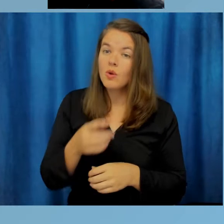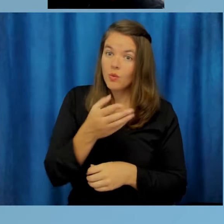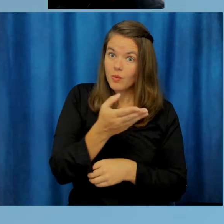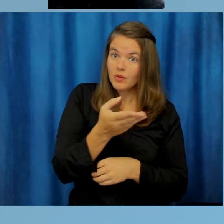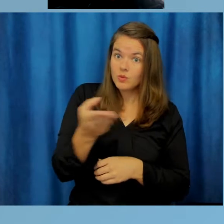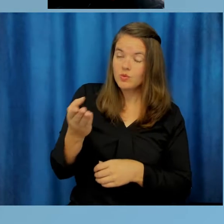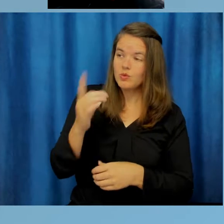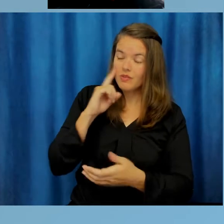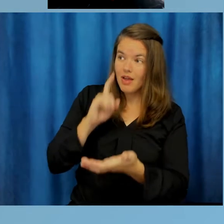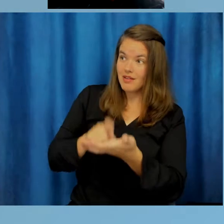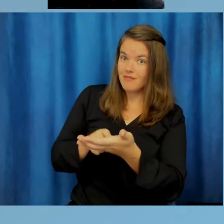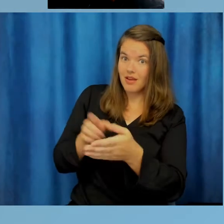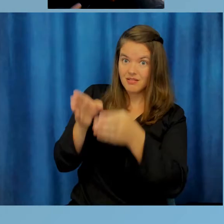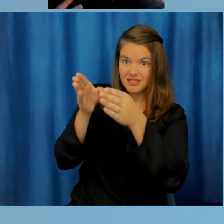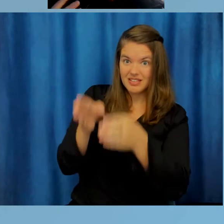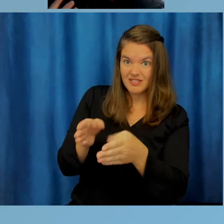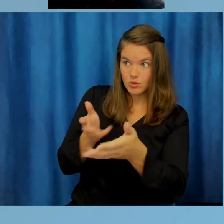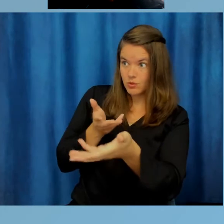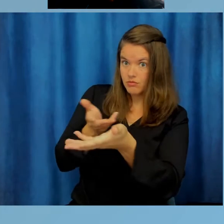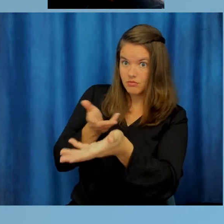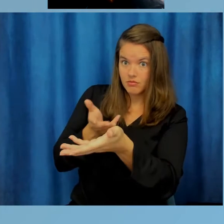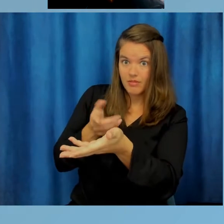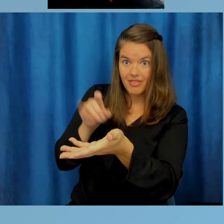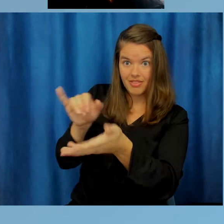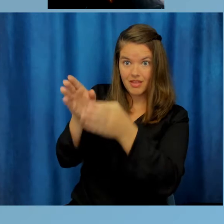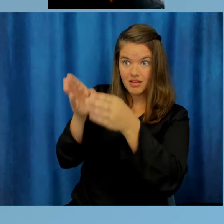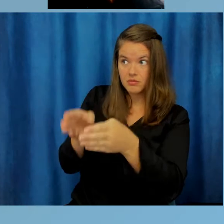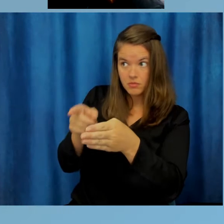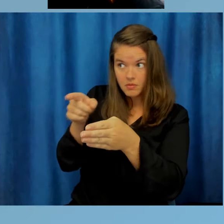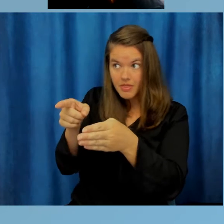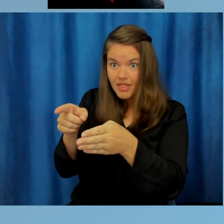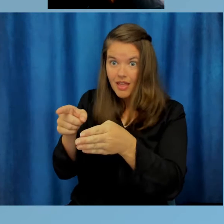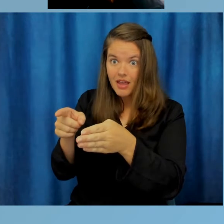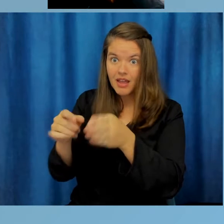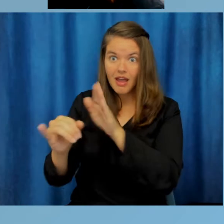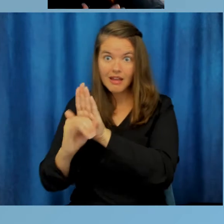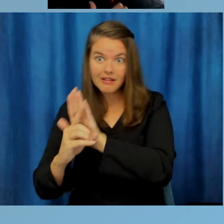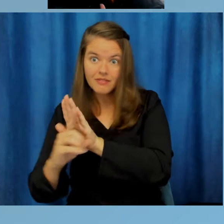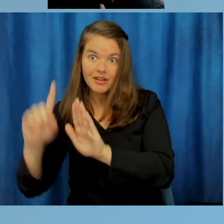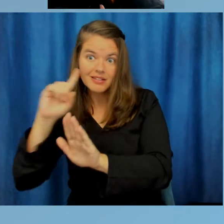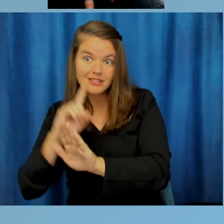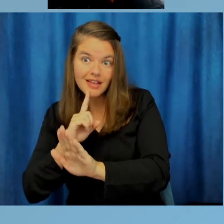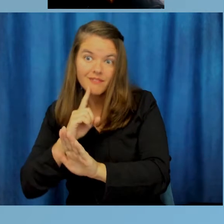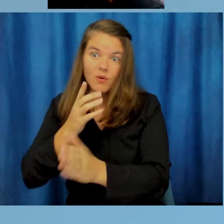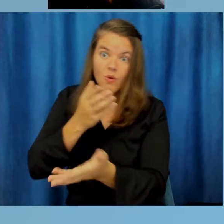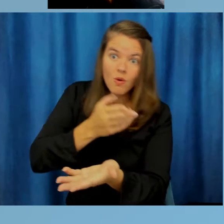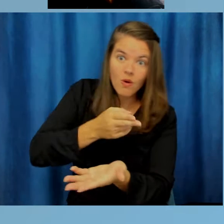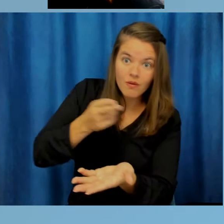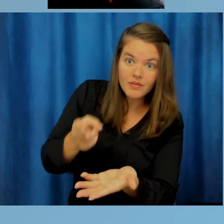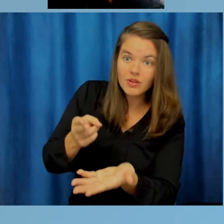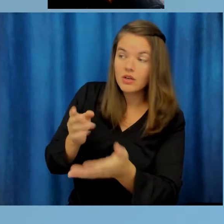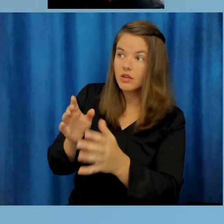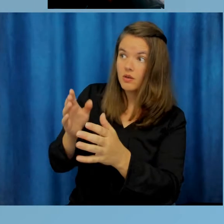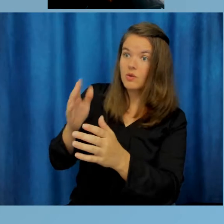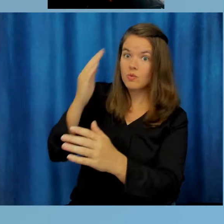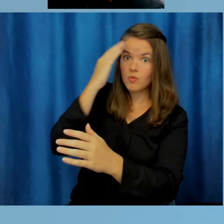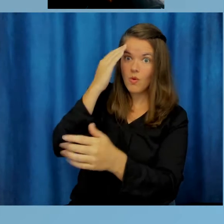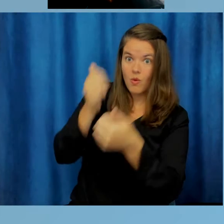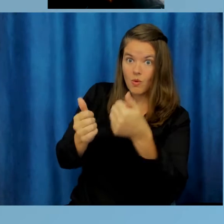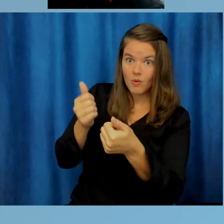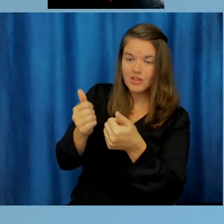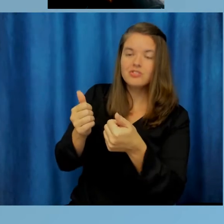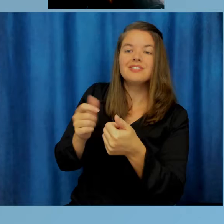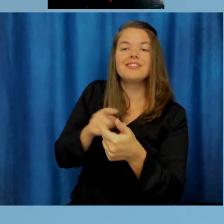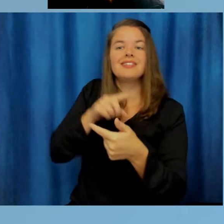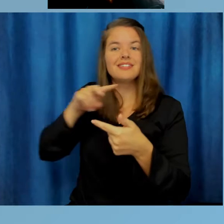you've identified whether the individual that you're speaking with identifies with either being deaf or hard of hearing, then